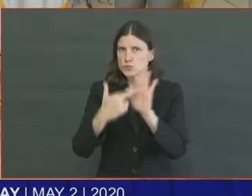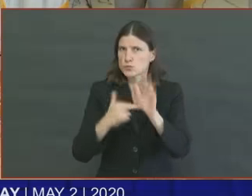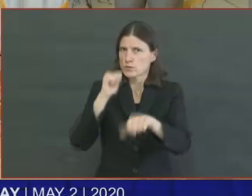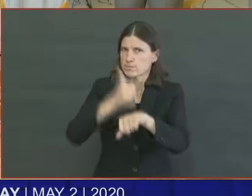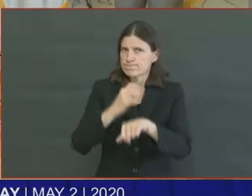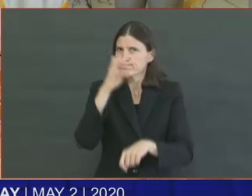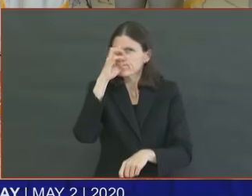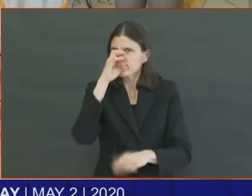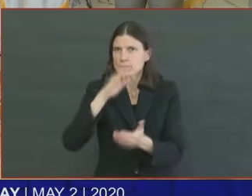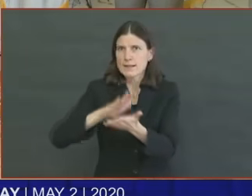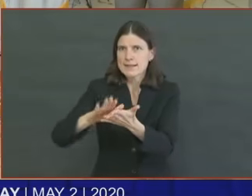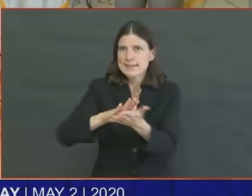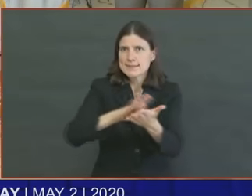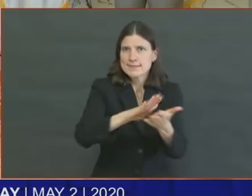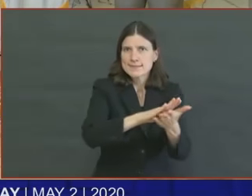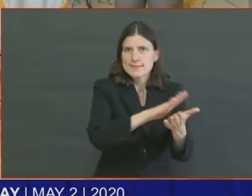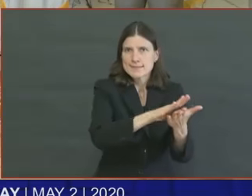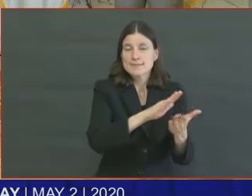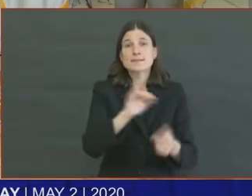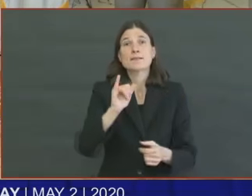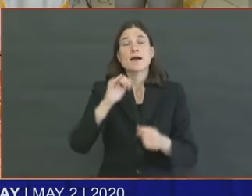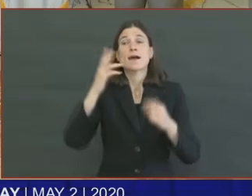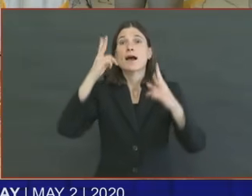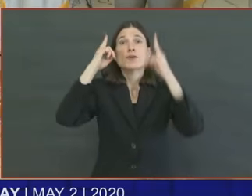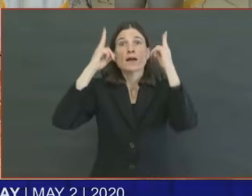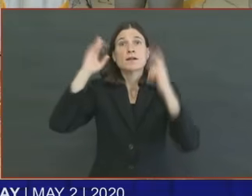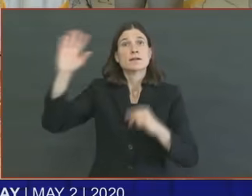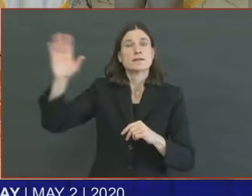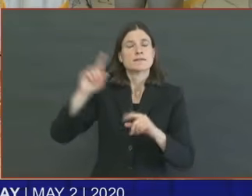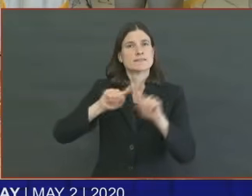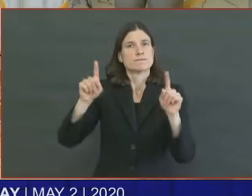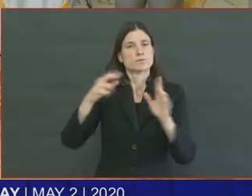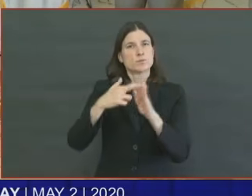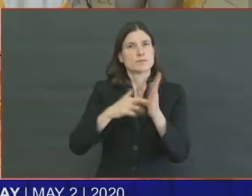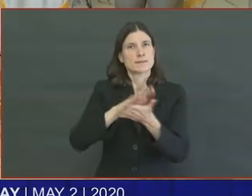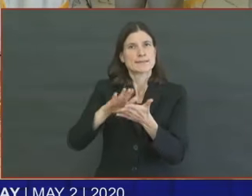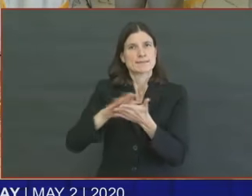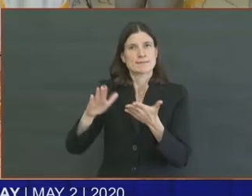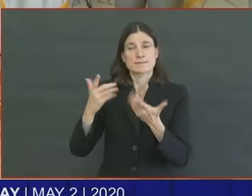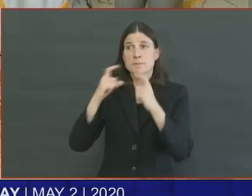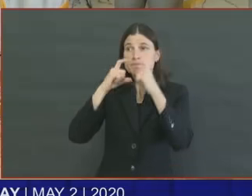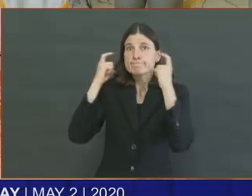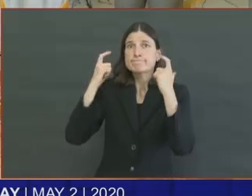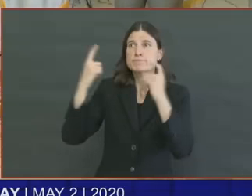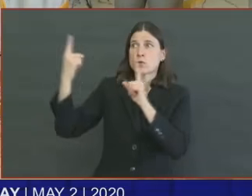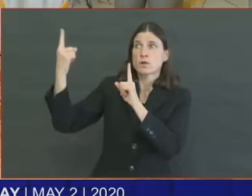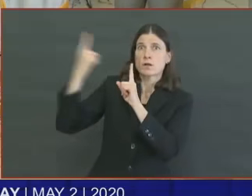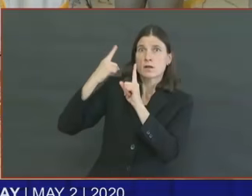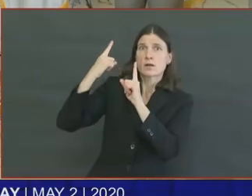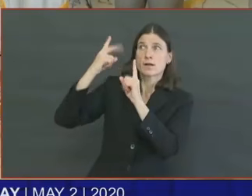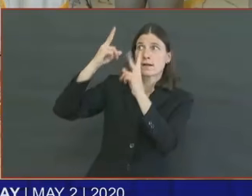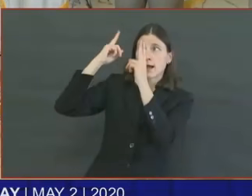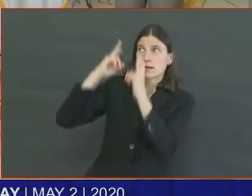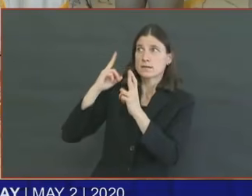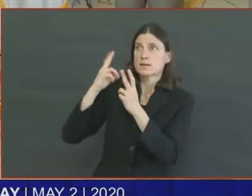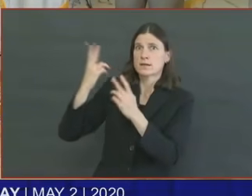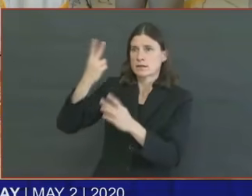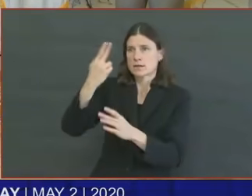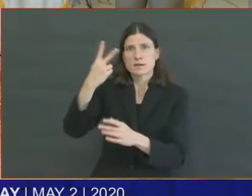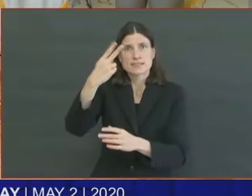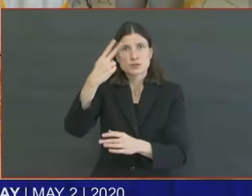slight differences between a nail salon and a barber shop and something else, and a tattoo parlor. But they're all going to be open at the